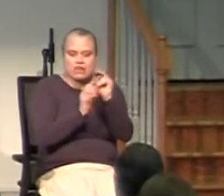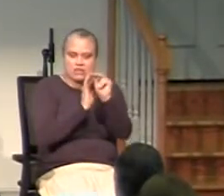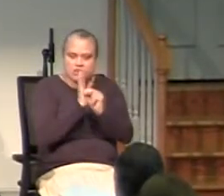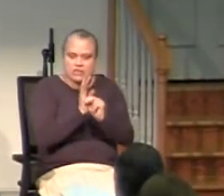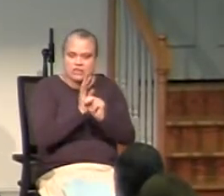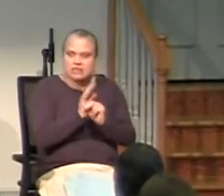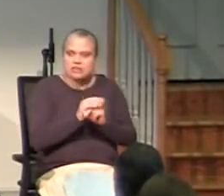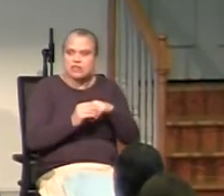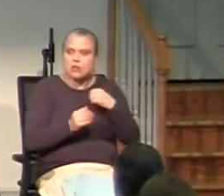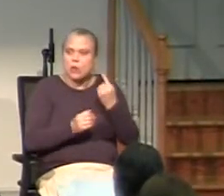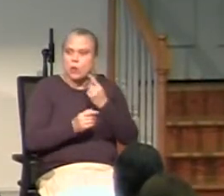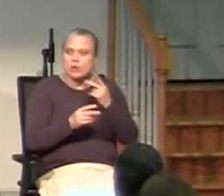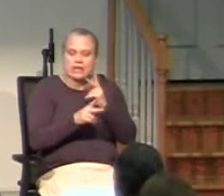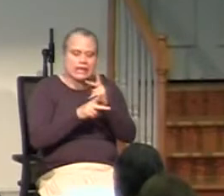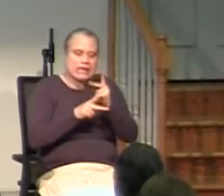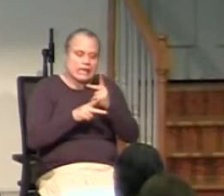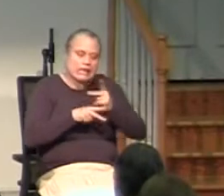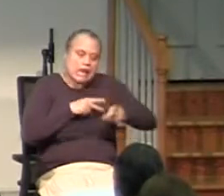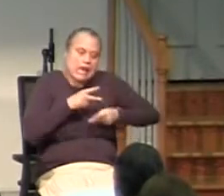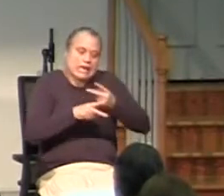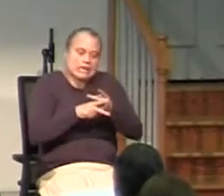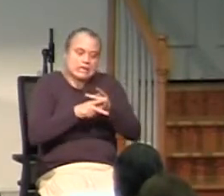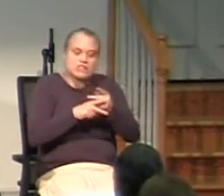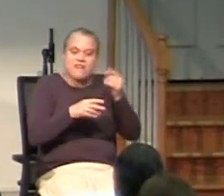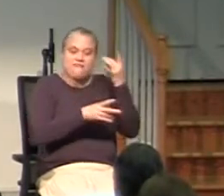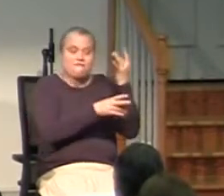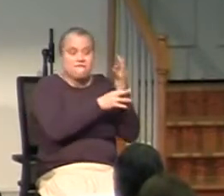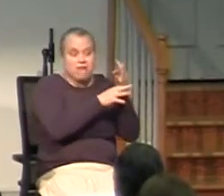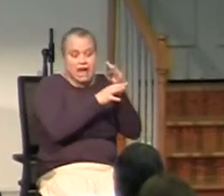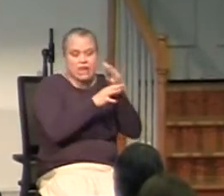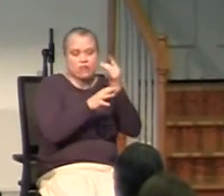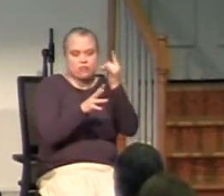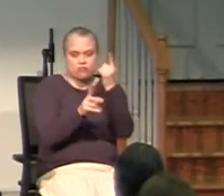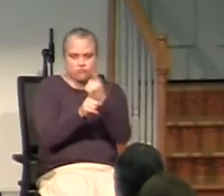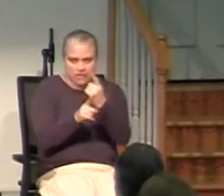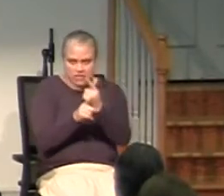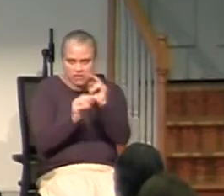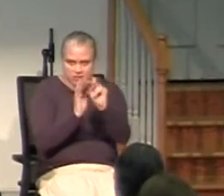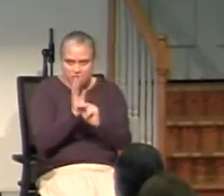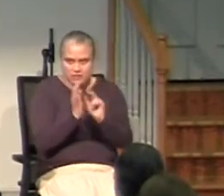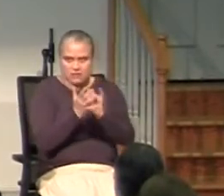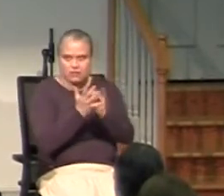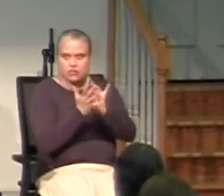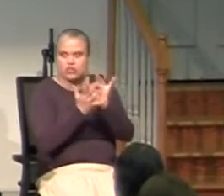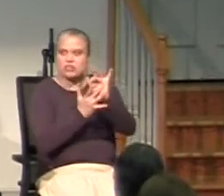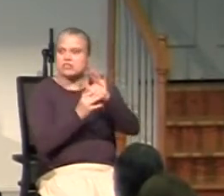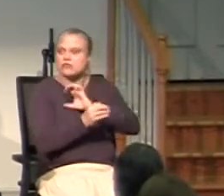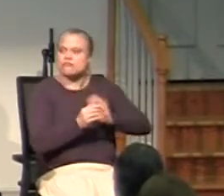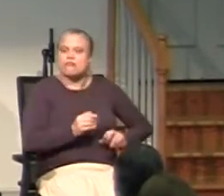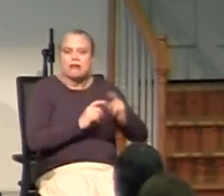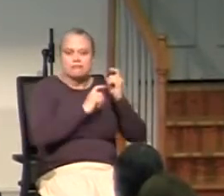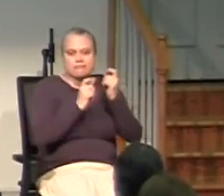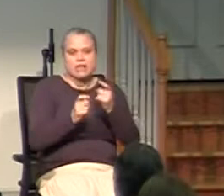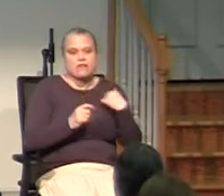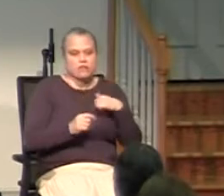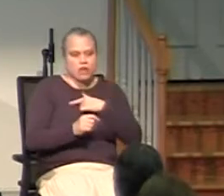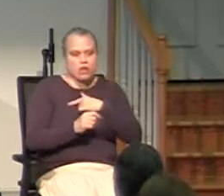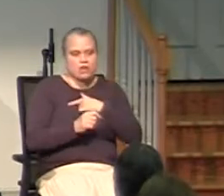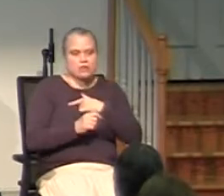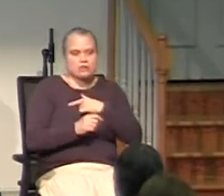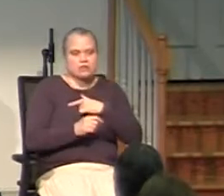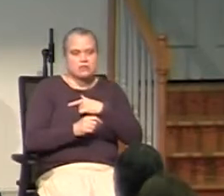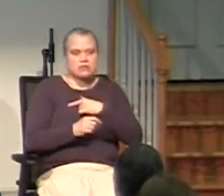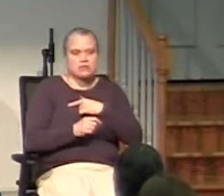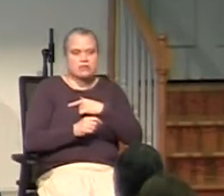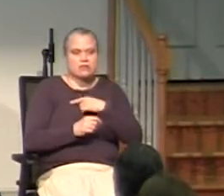a faith righteousness, the faith of Jesus Christ that he gives to us. Now, but those who